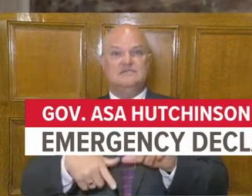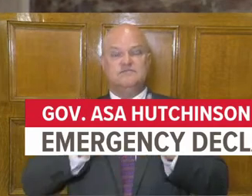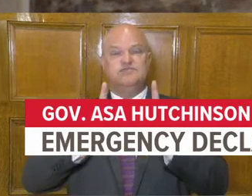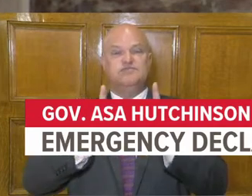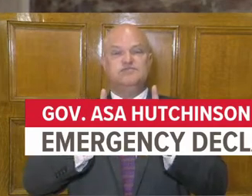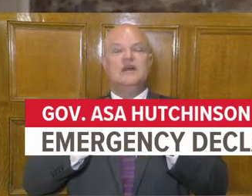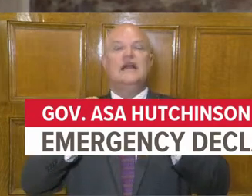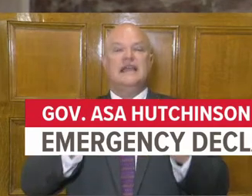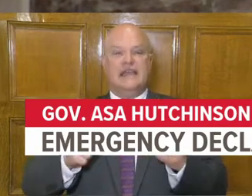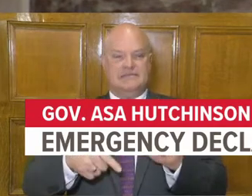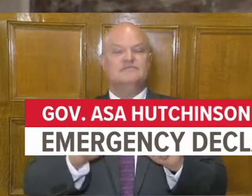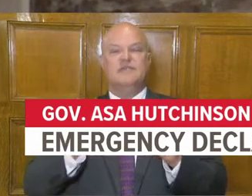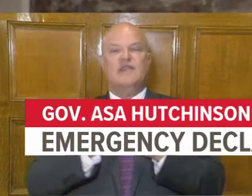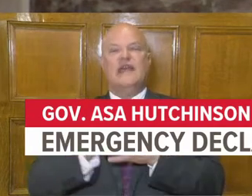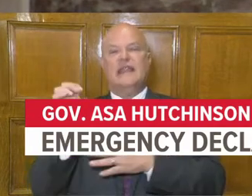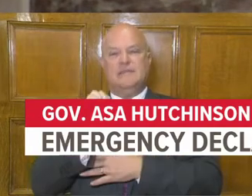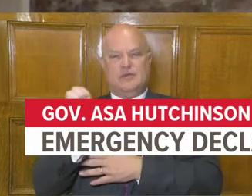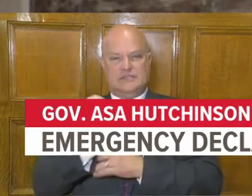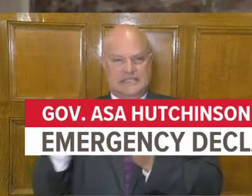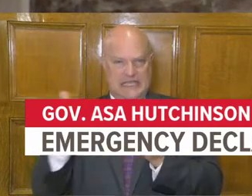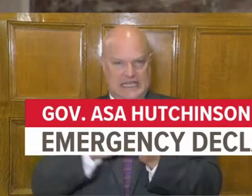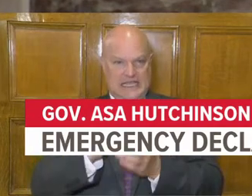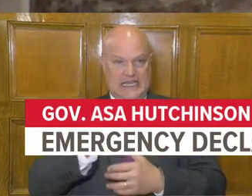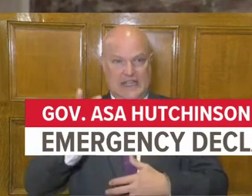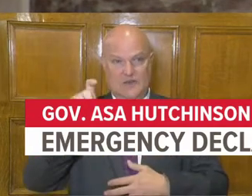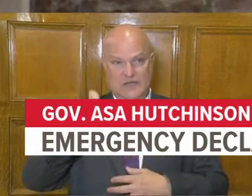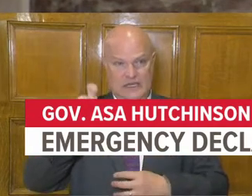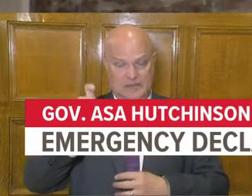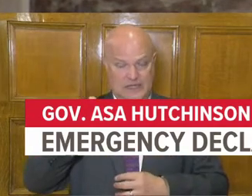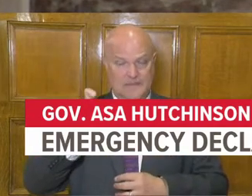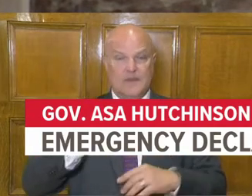we can always reinstitute the emergency if need be.